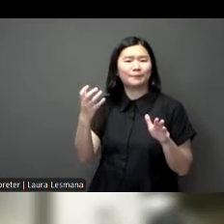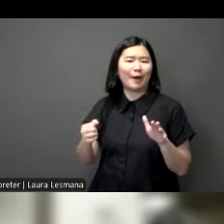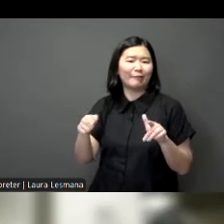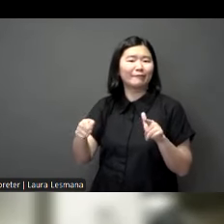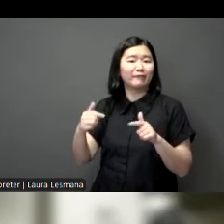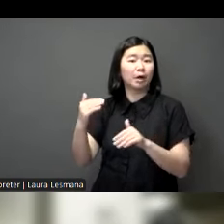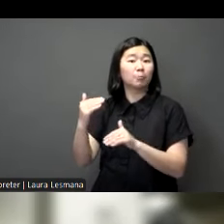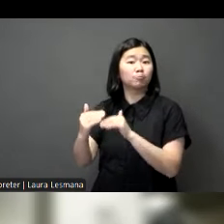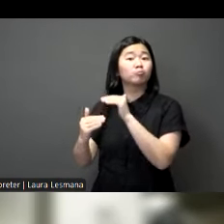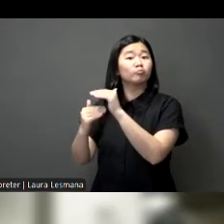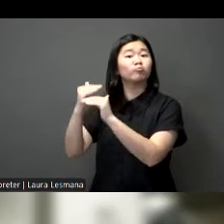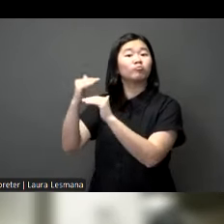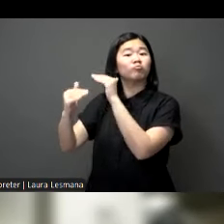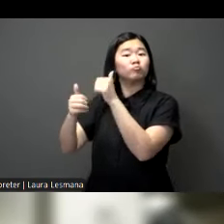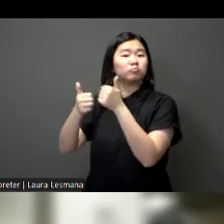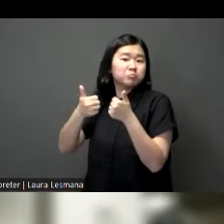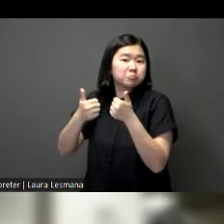with